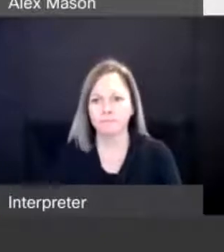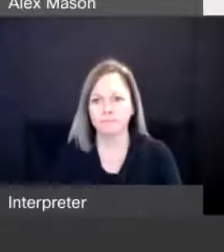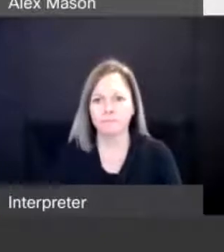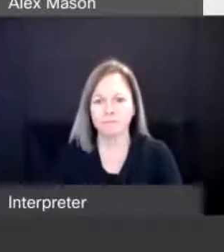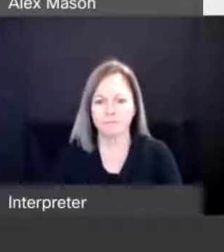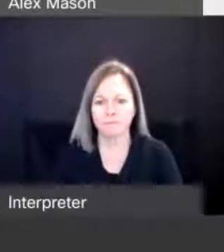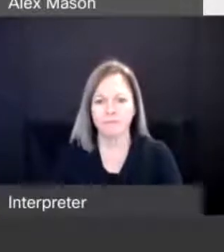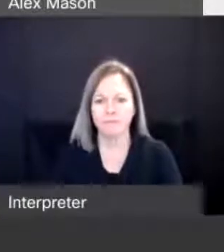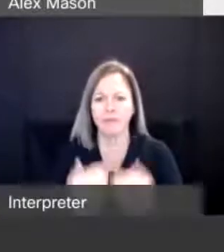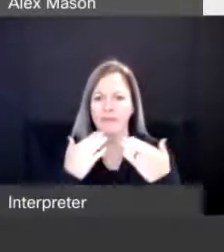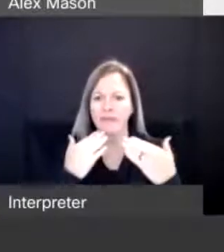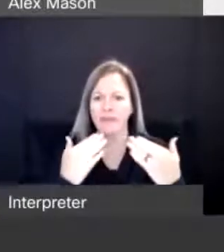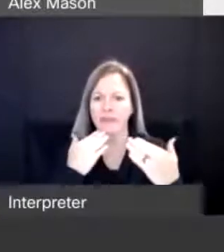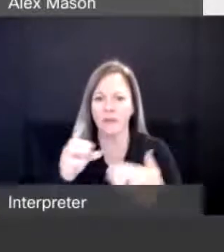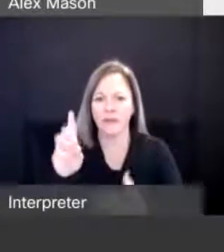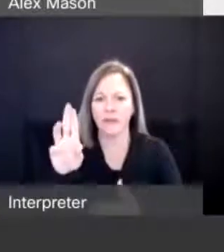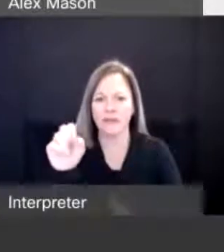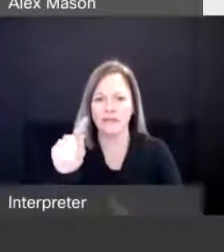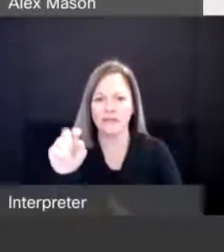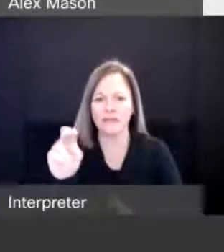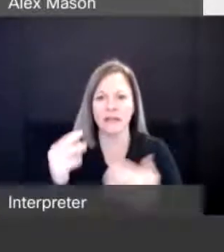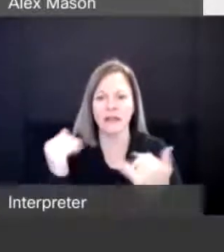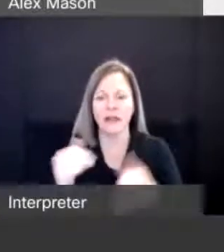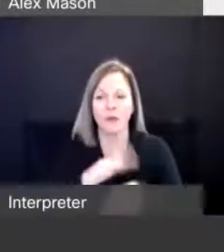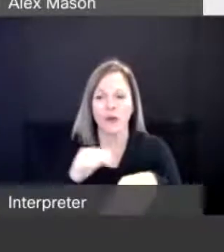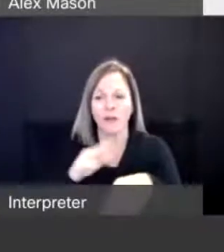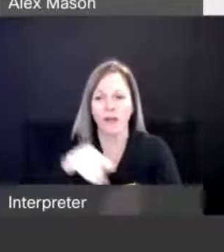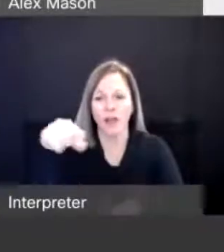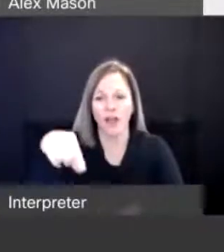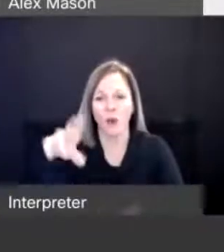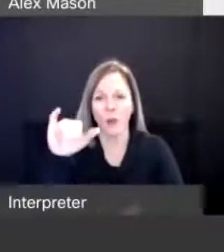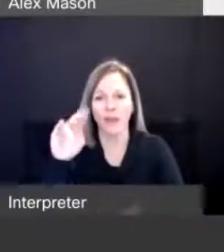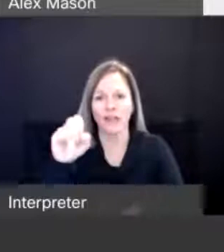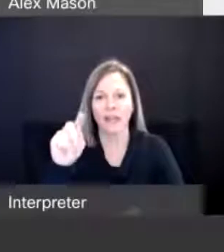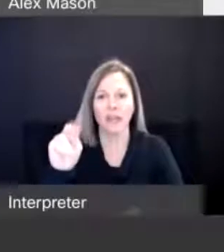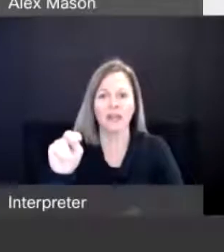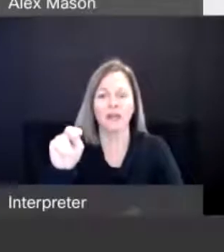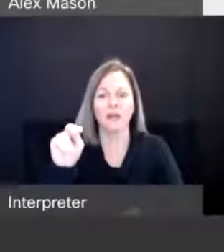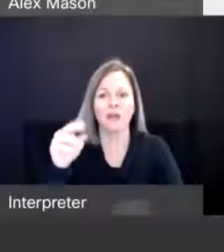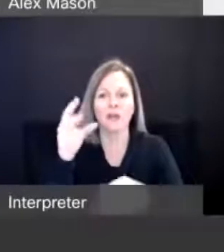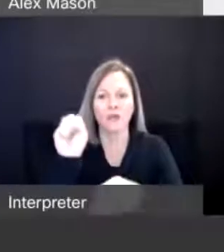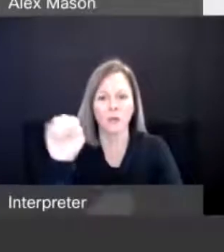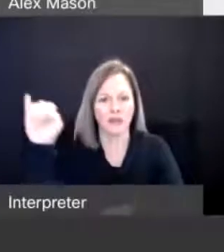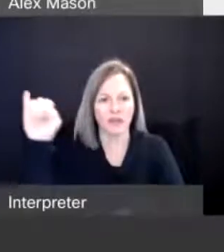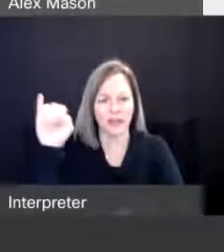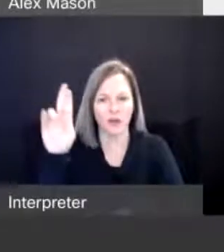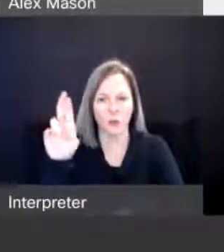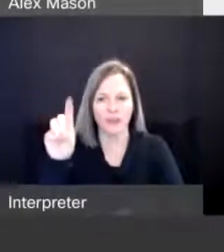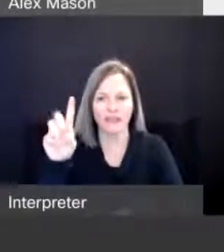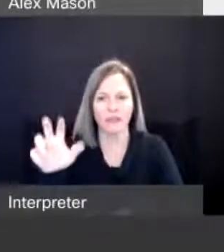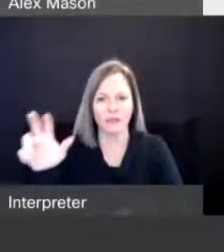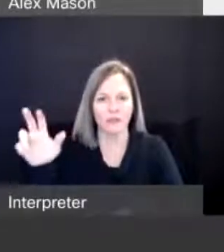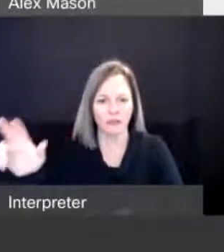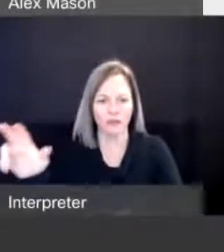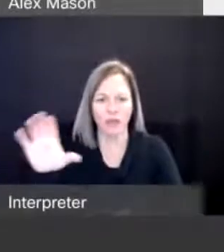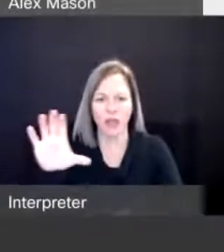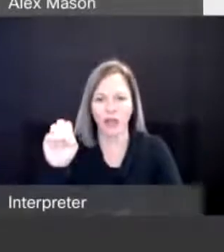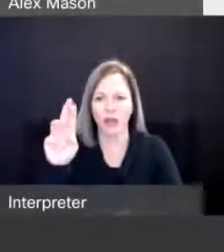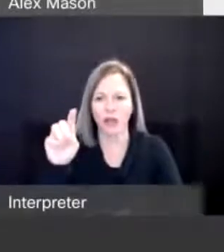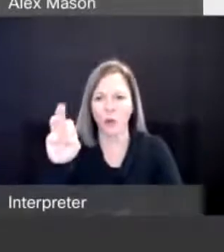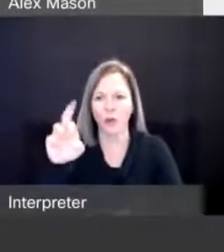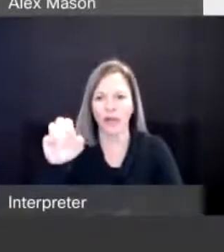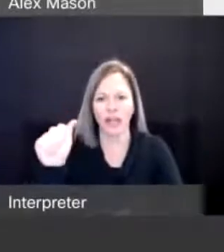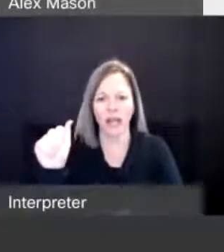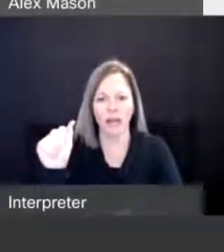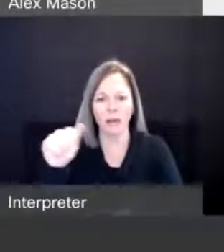Very much, Dustin. At this time, I'm going to call on Quentin Brees, Superintendent, USD 333, Concordia Public Schools. And we are so glad that